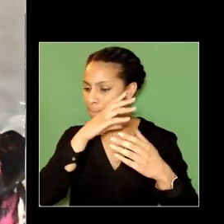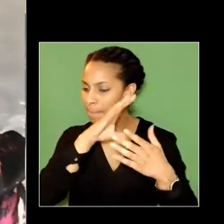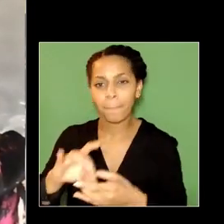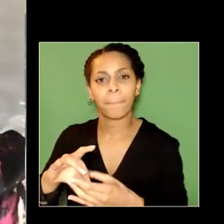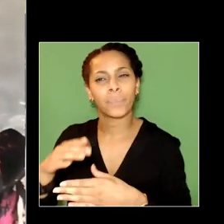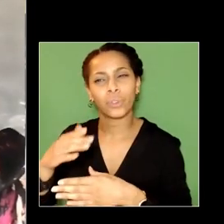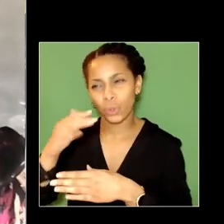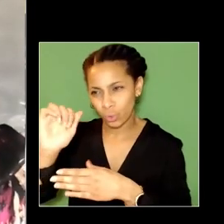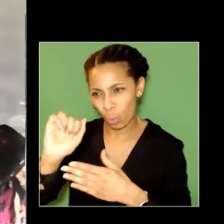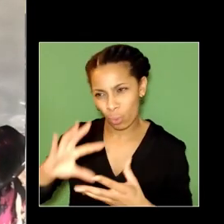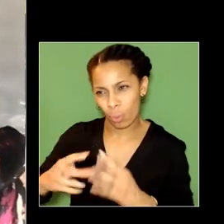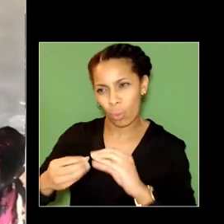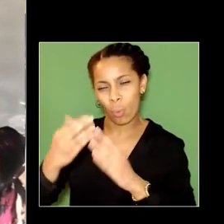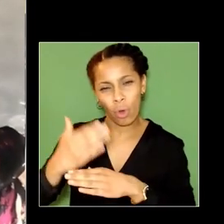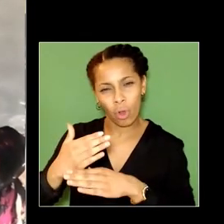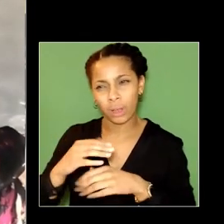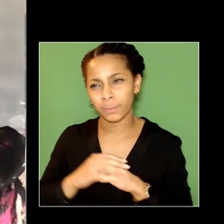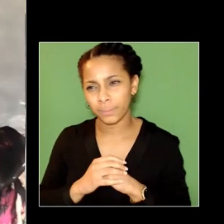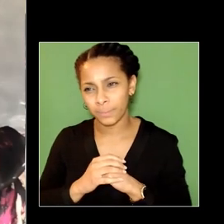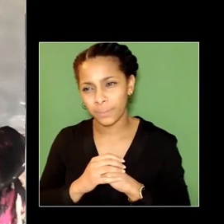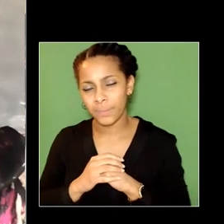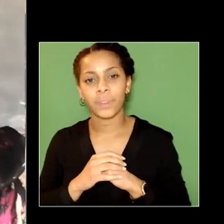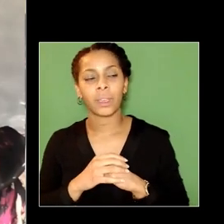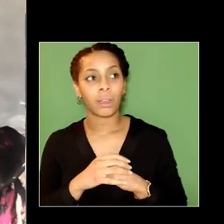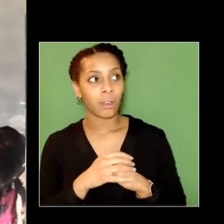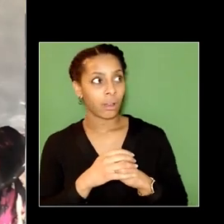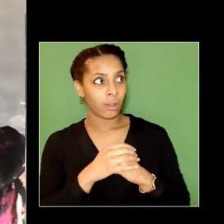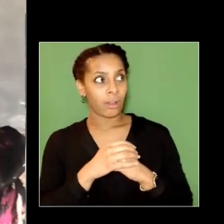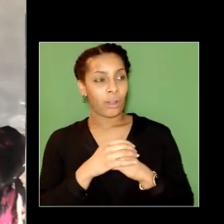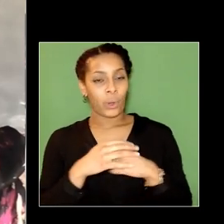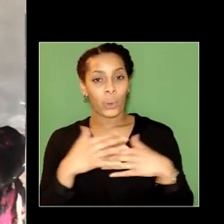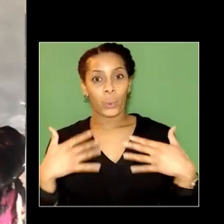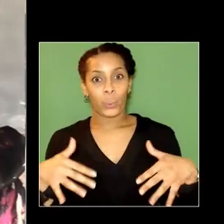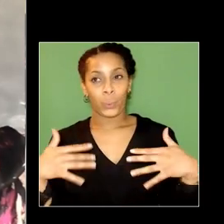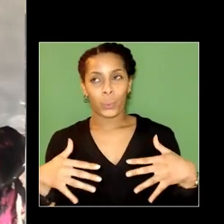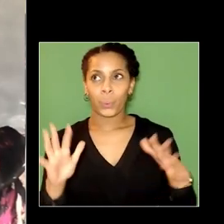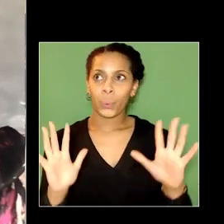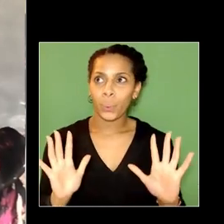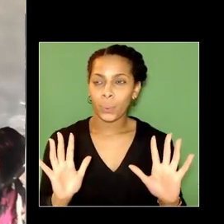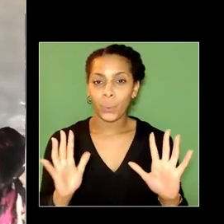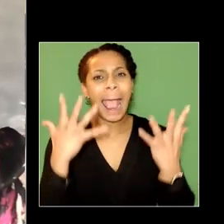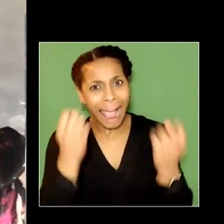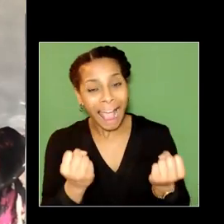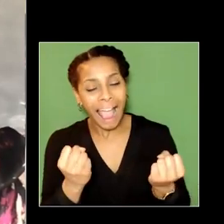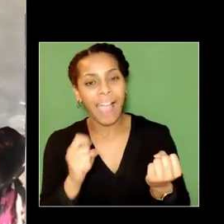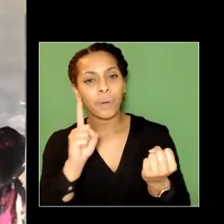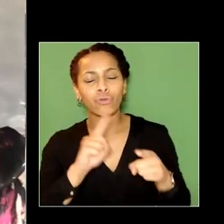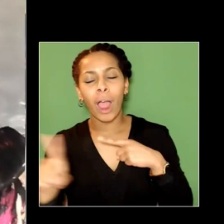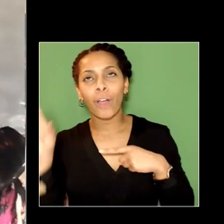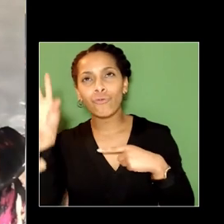No, hang on, what's a good example? I know there are things, I just need to remember what they are.